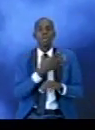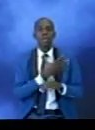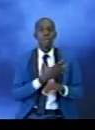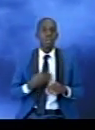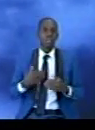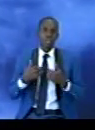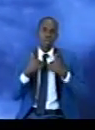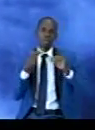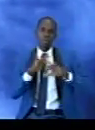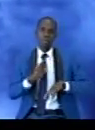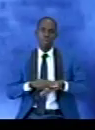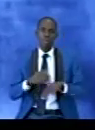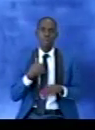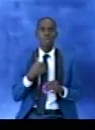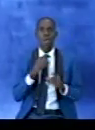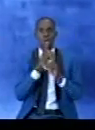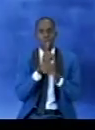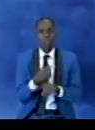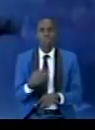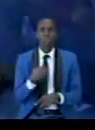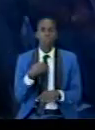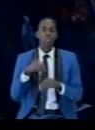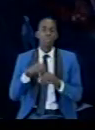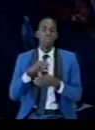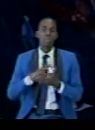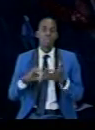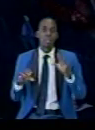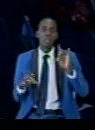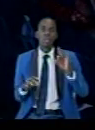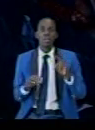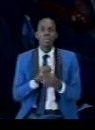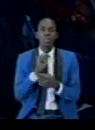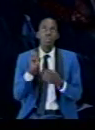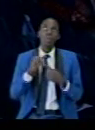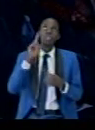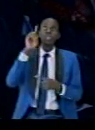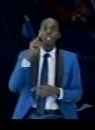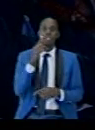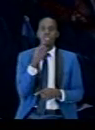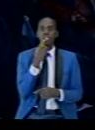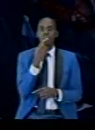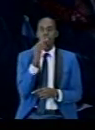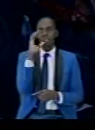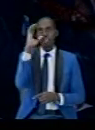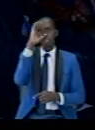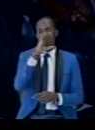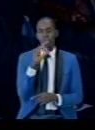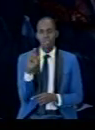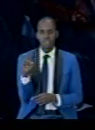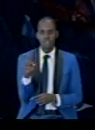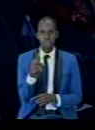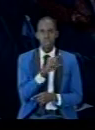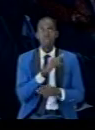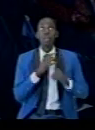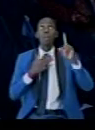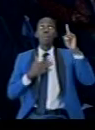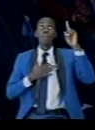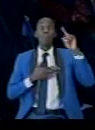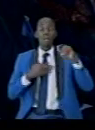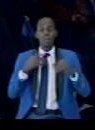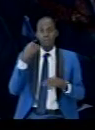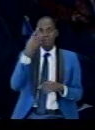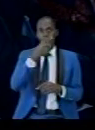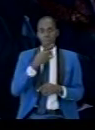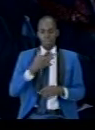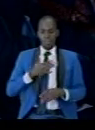me. And then in verse 8, it says, when thou saidst, seek ye my face, my heart